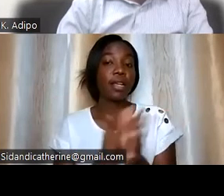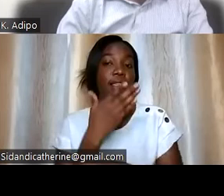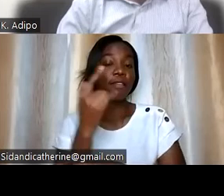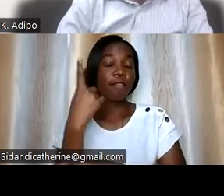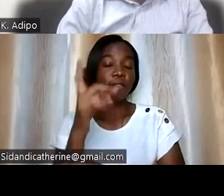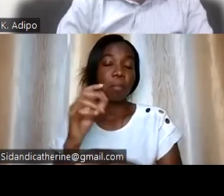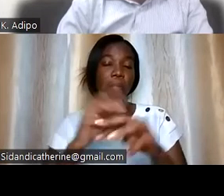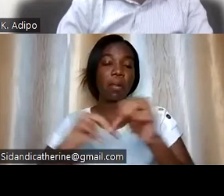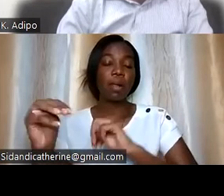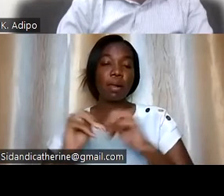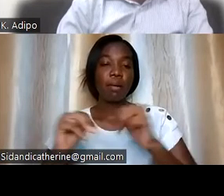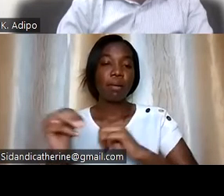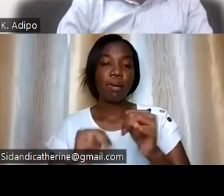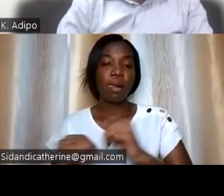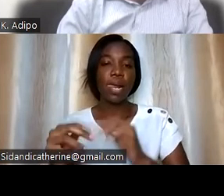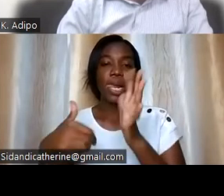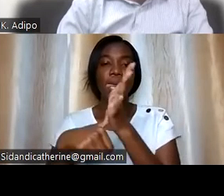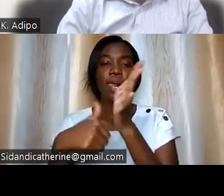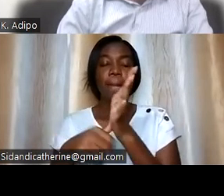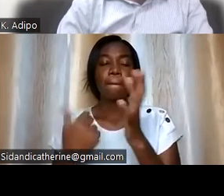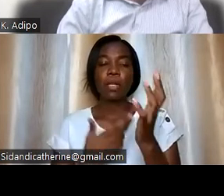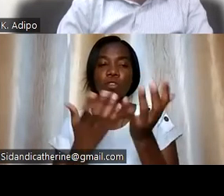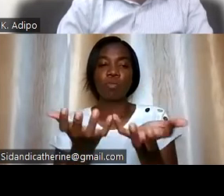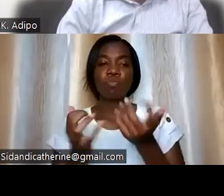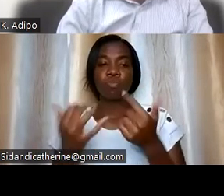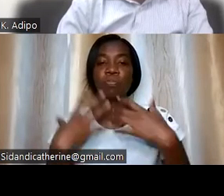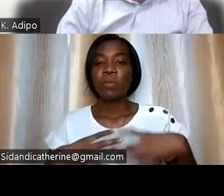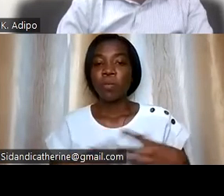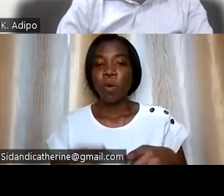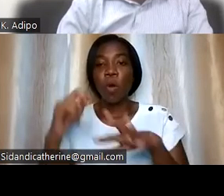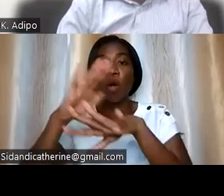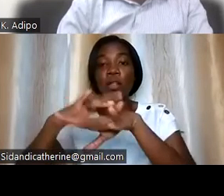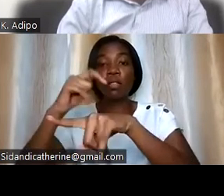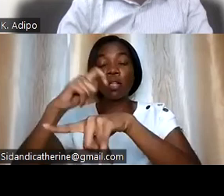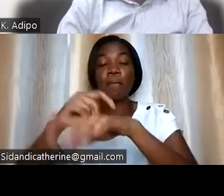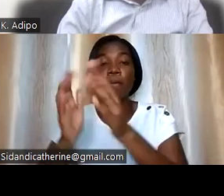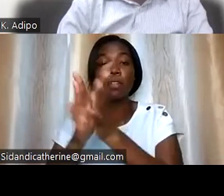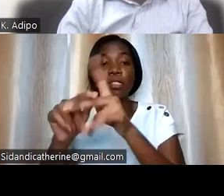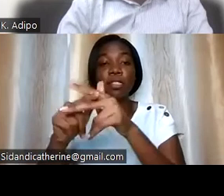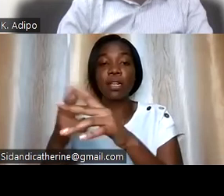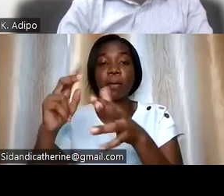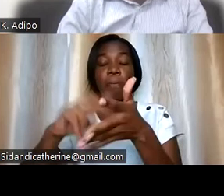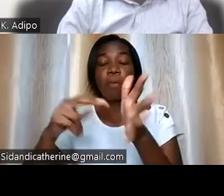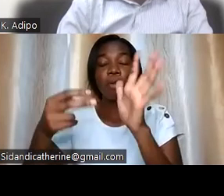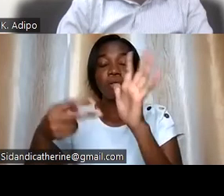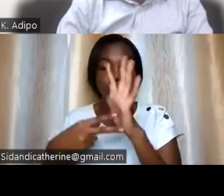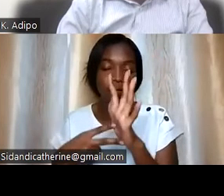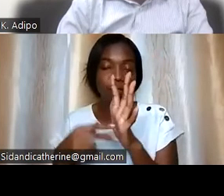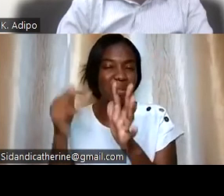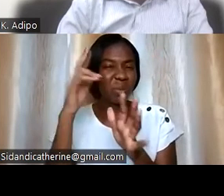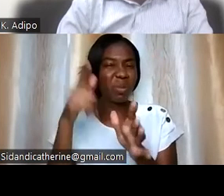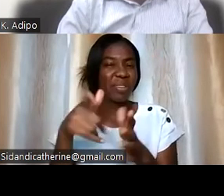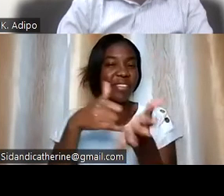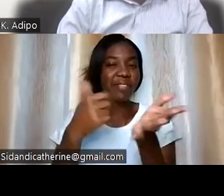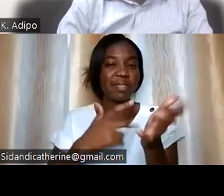You need the people on time. You need the people to start up projects. But remember, you didn't involve us. The pressure gets